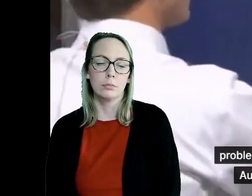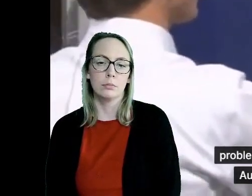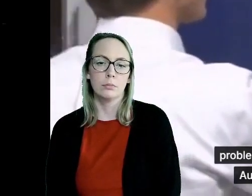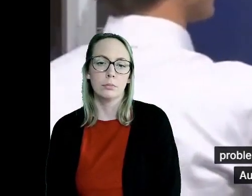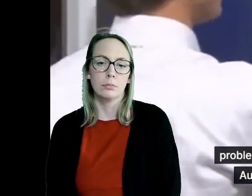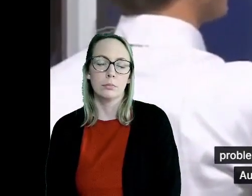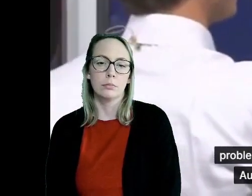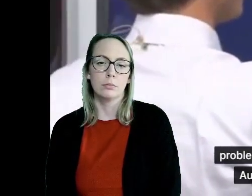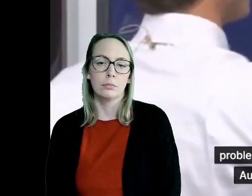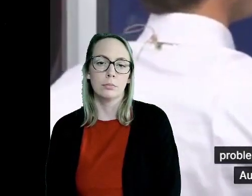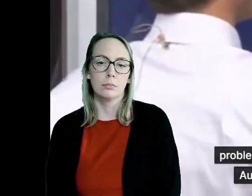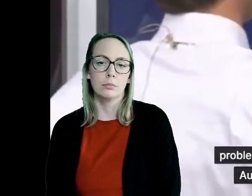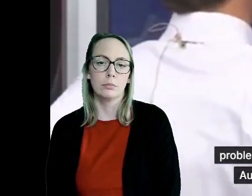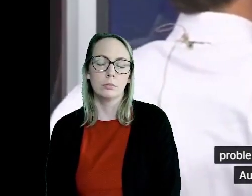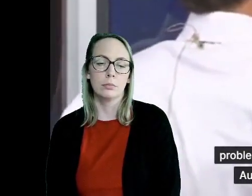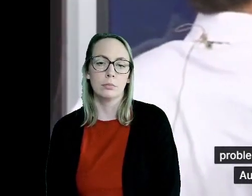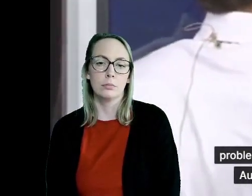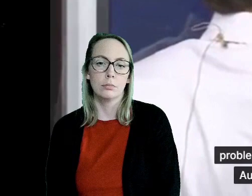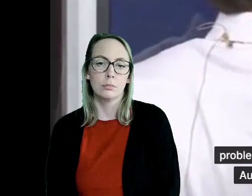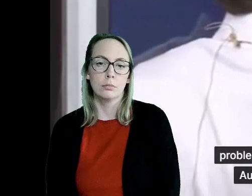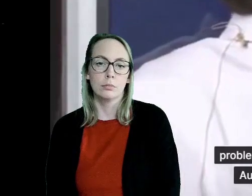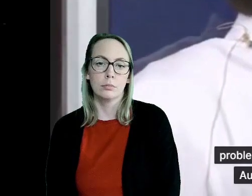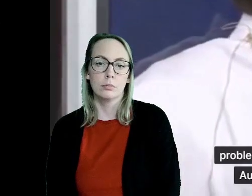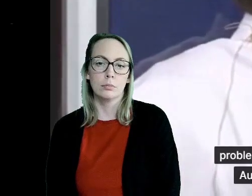to Dallas, Texas